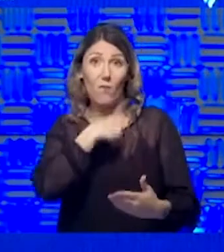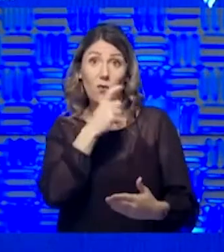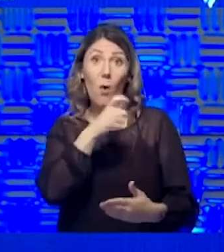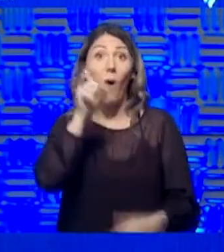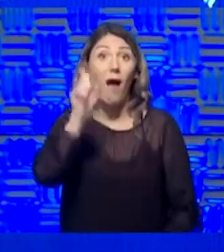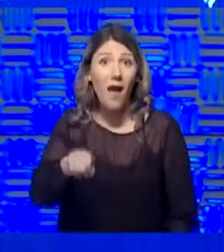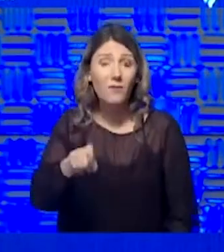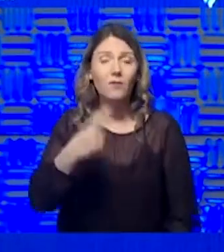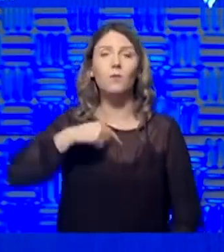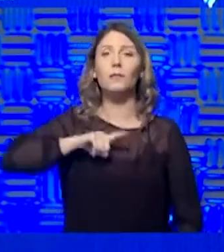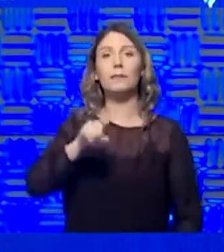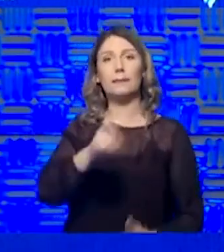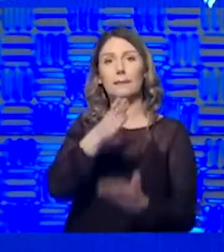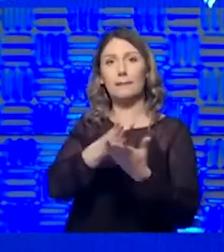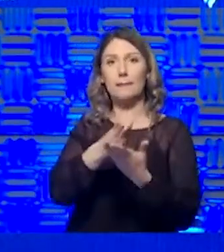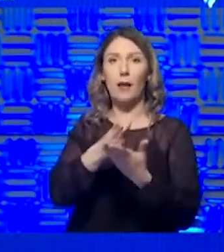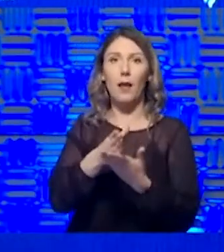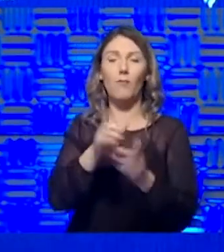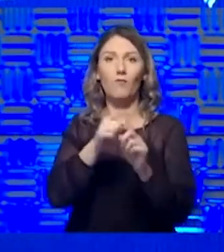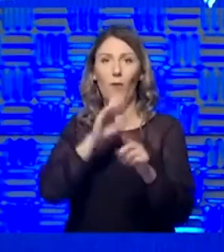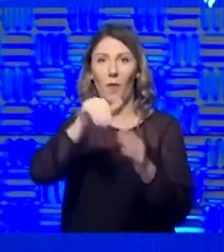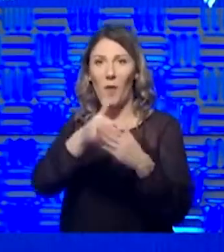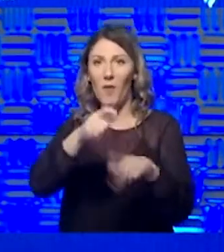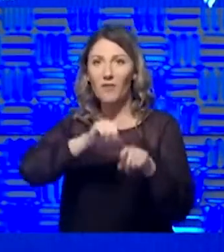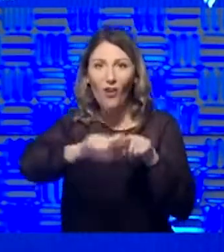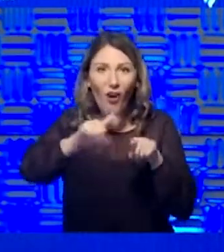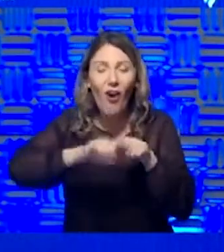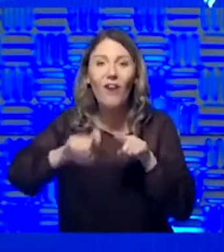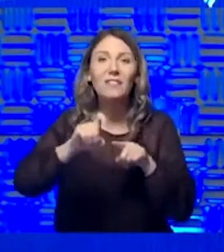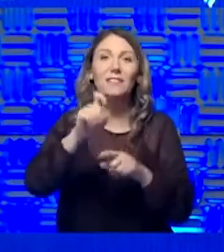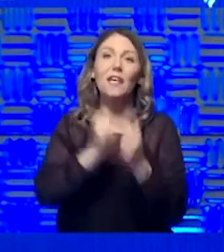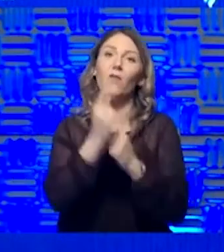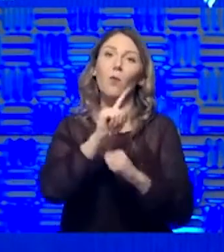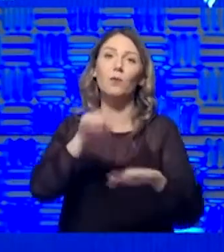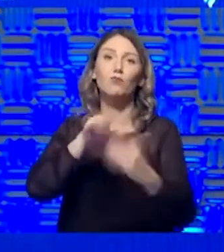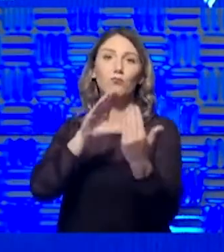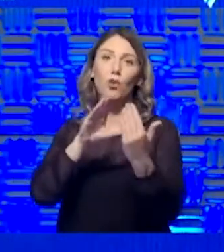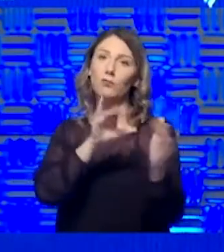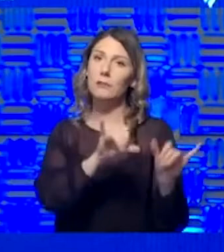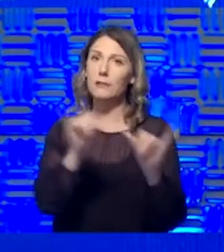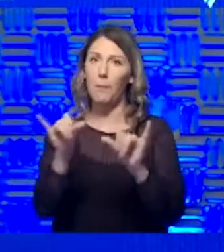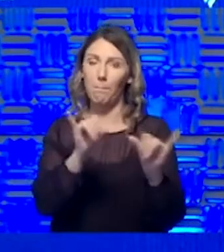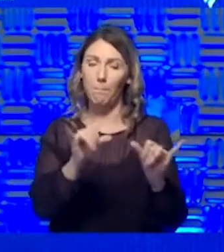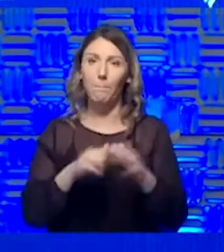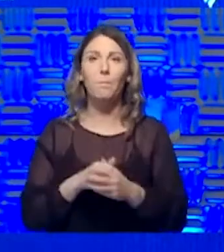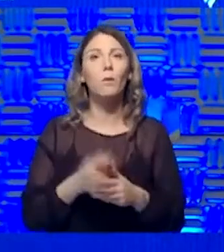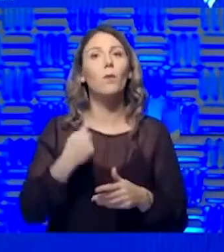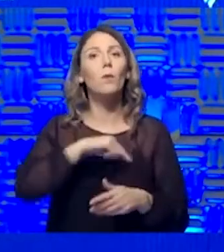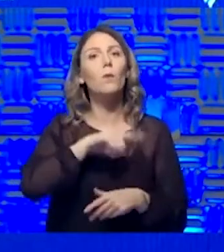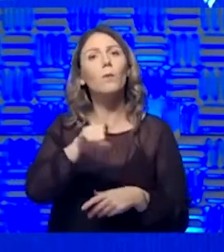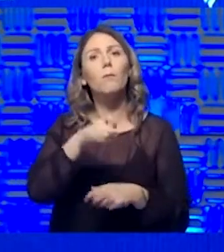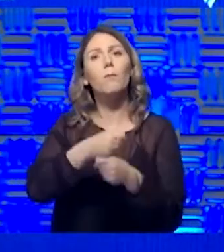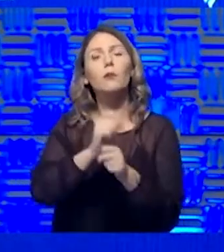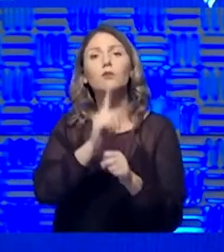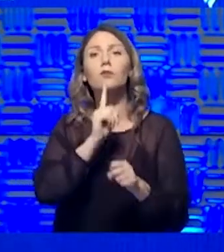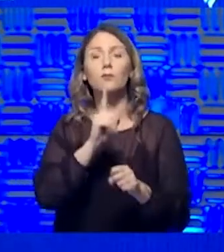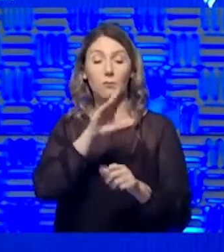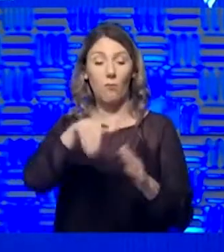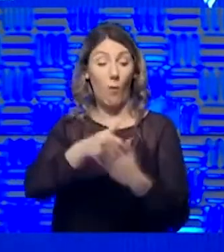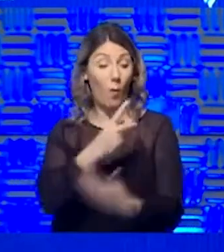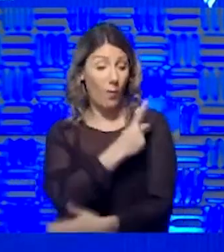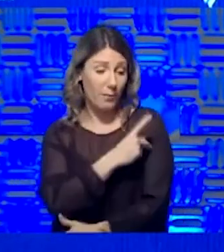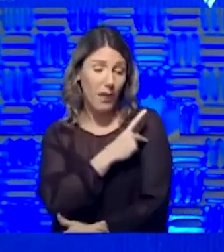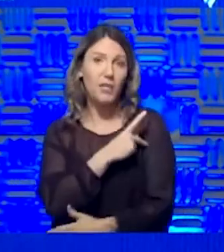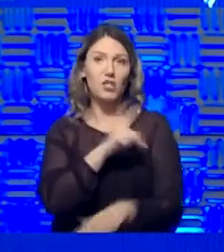it. And I think I would say, based on our CMO calls, everybody's approach is the same. We're gonna make sure that we got all the patients we need to